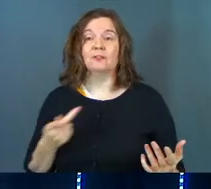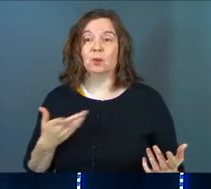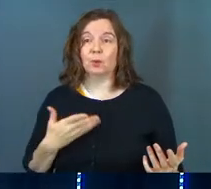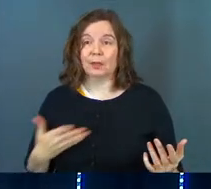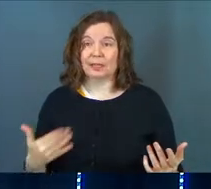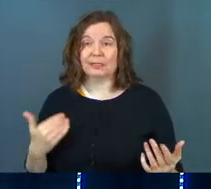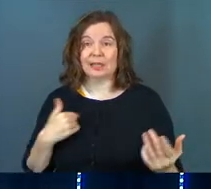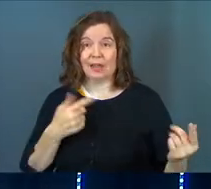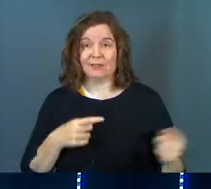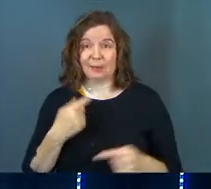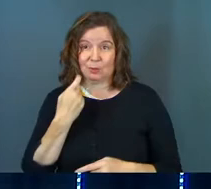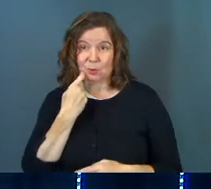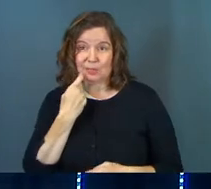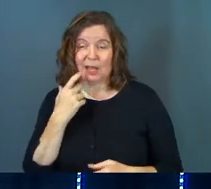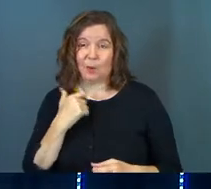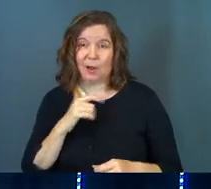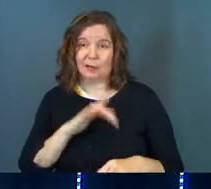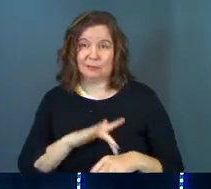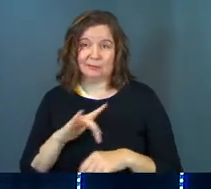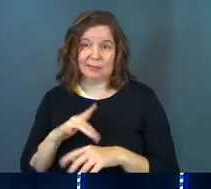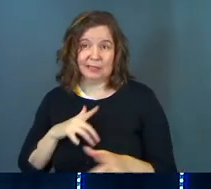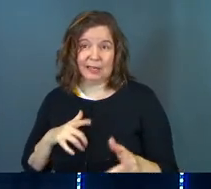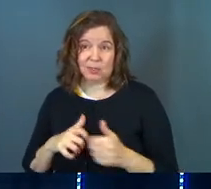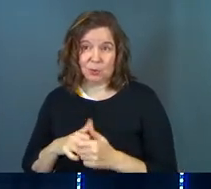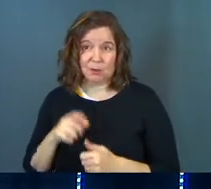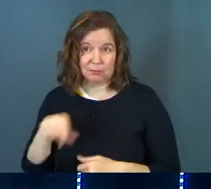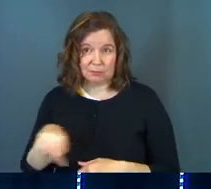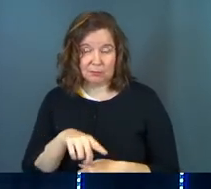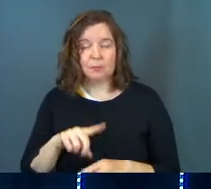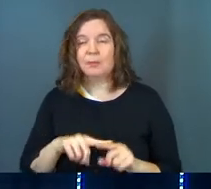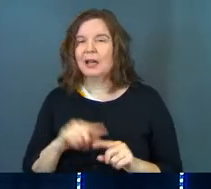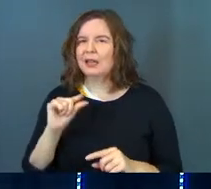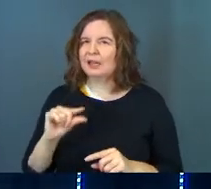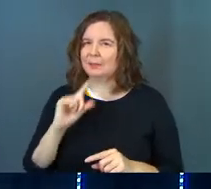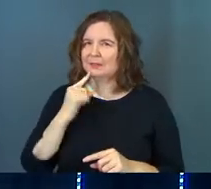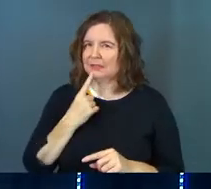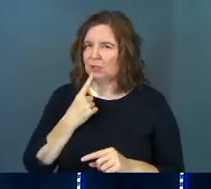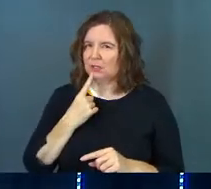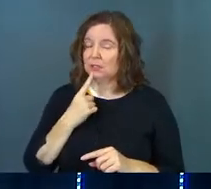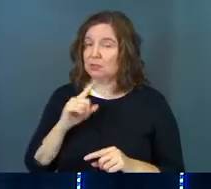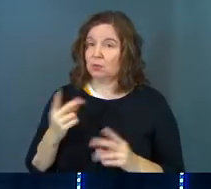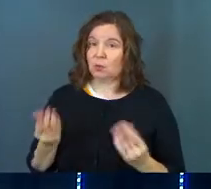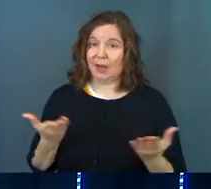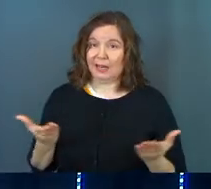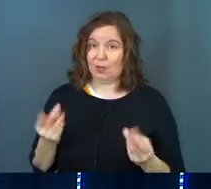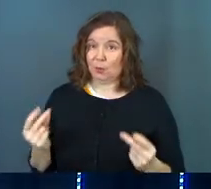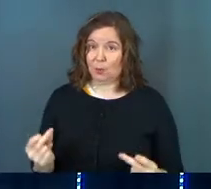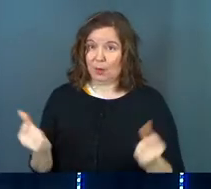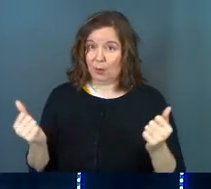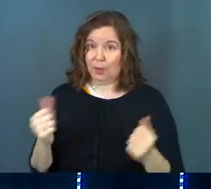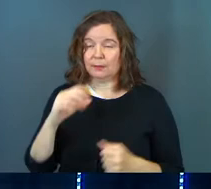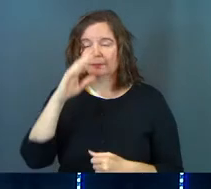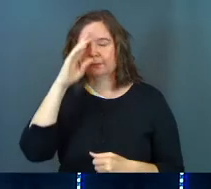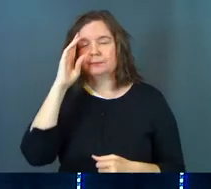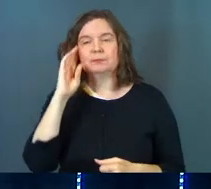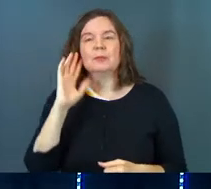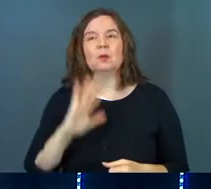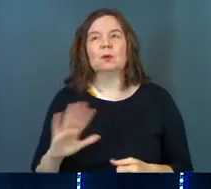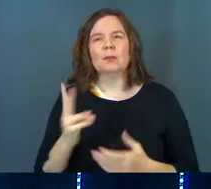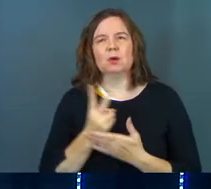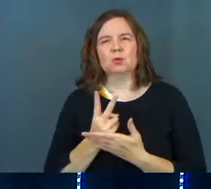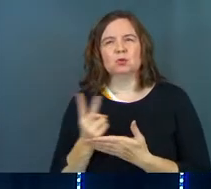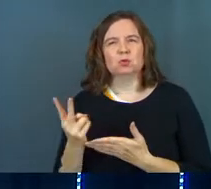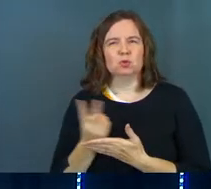few things have happened recently, and I want to kind of catch you up on it. But bit of a serious note right here, right away. It was